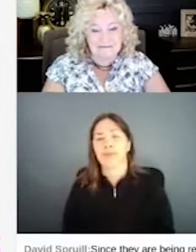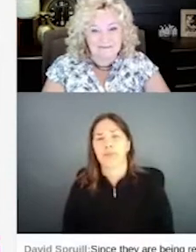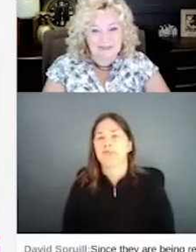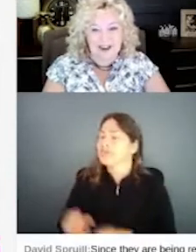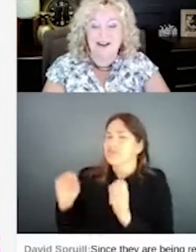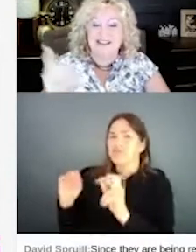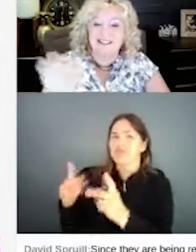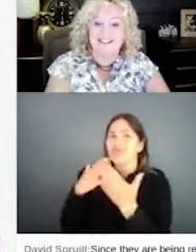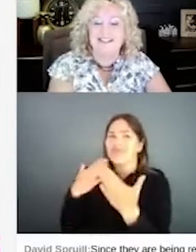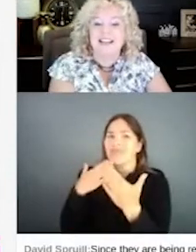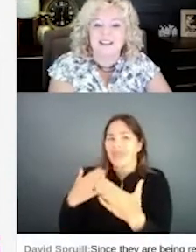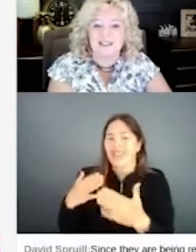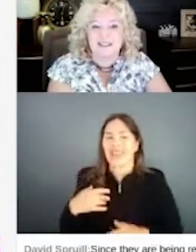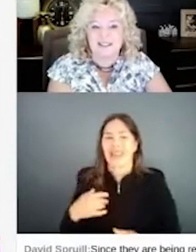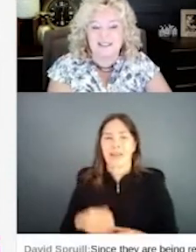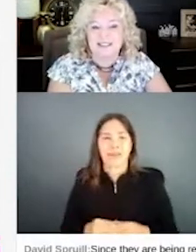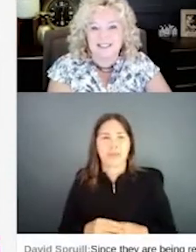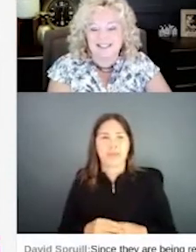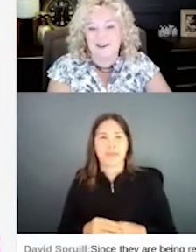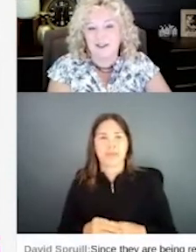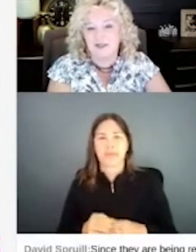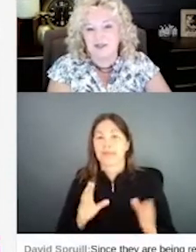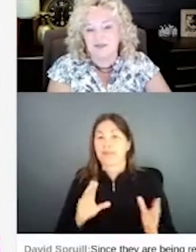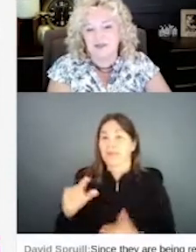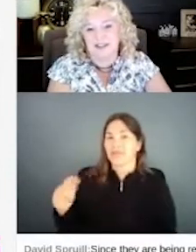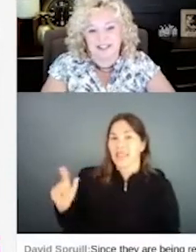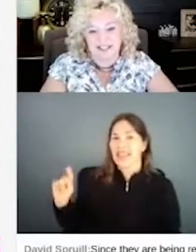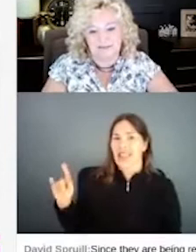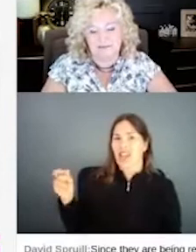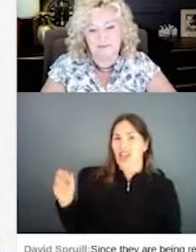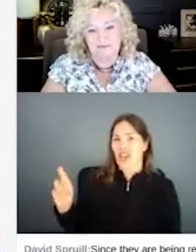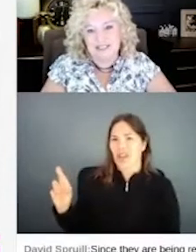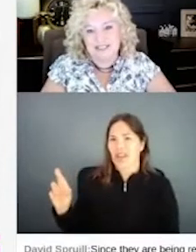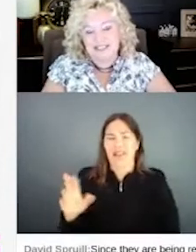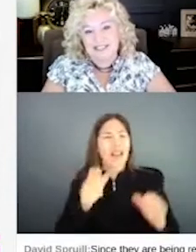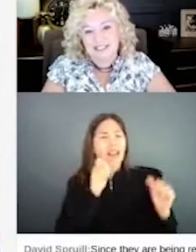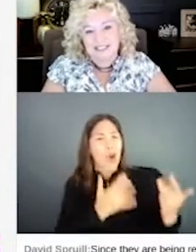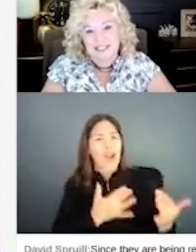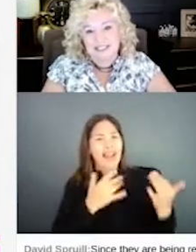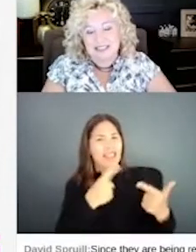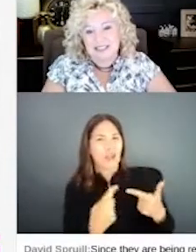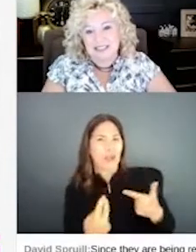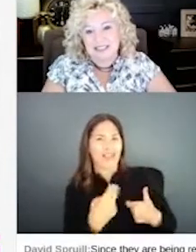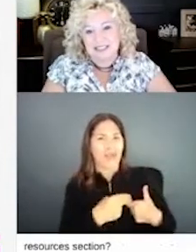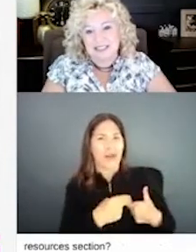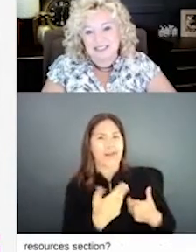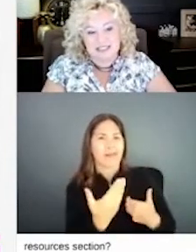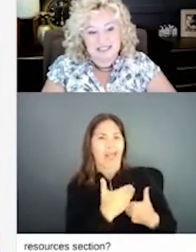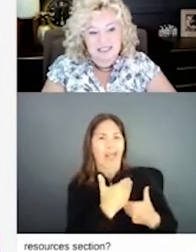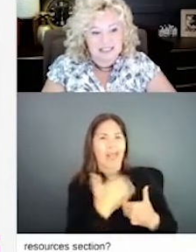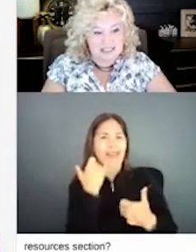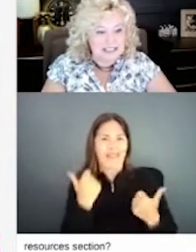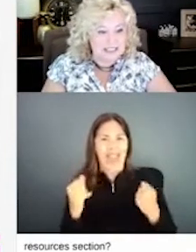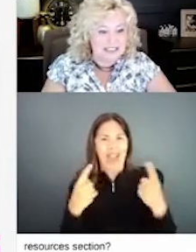Okay. All right. Will do. No problem. All yours, my friend. If you have questions, don't hesitate to jump in, right? That's why Christy and I are